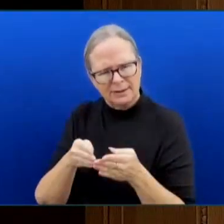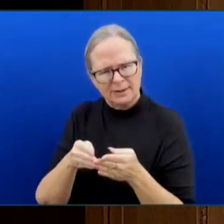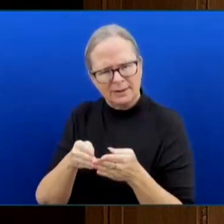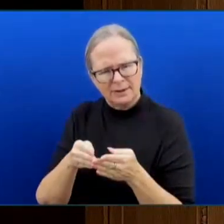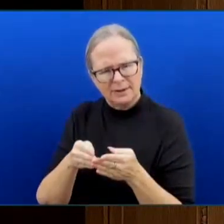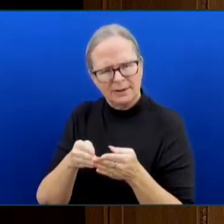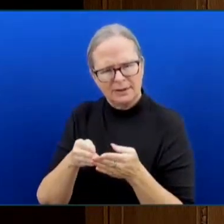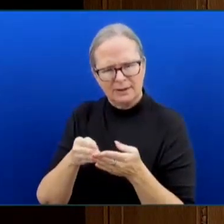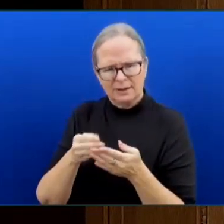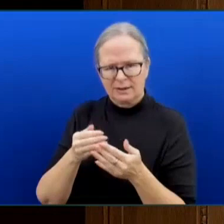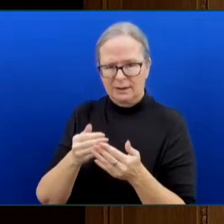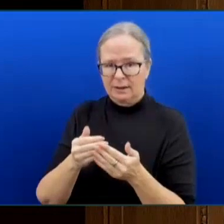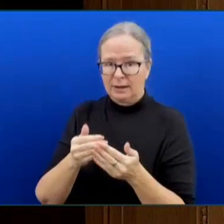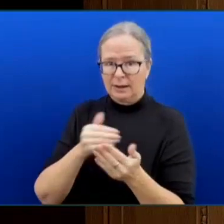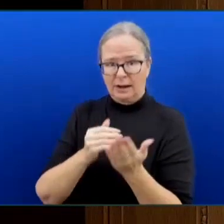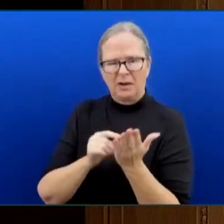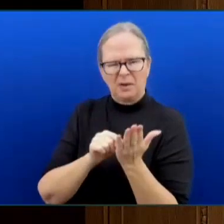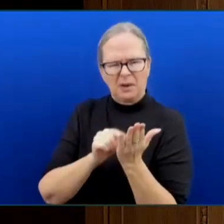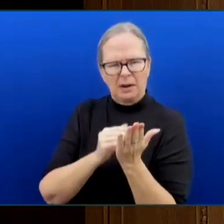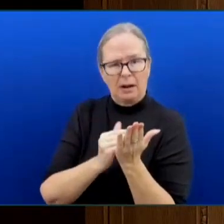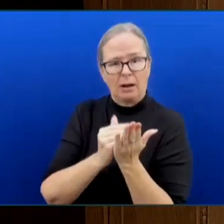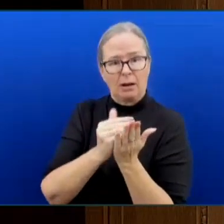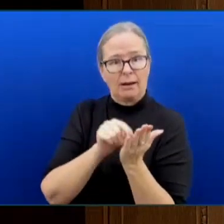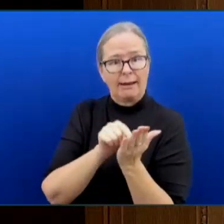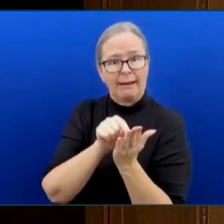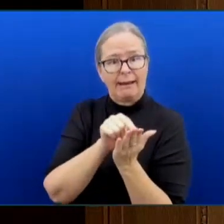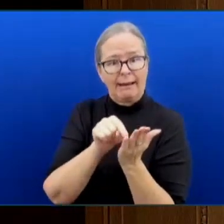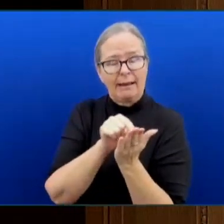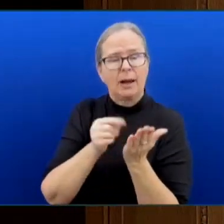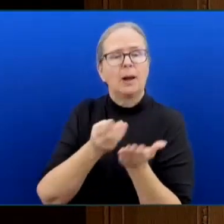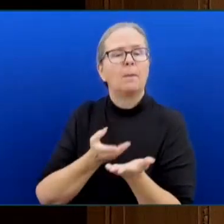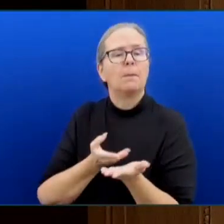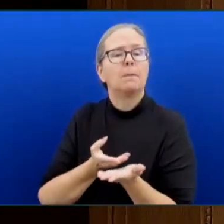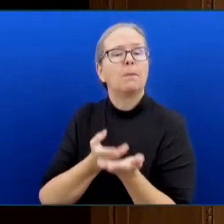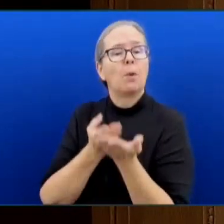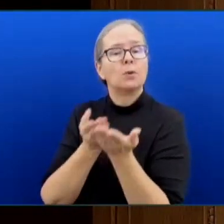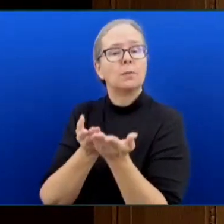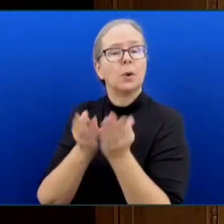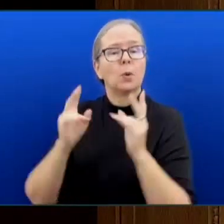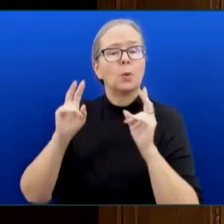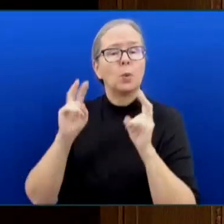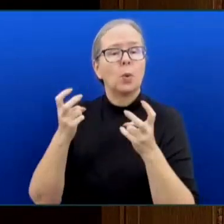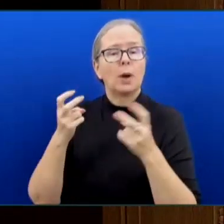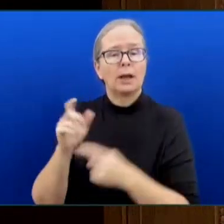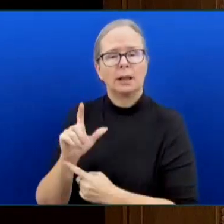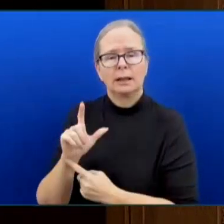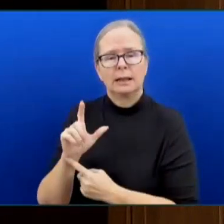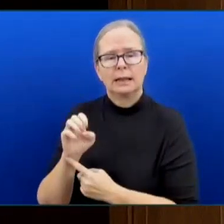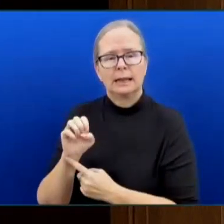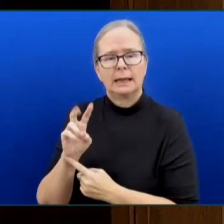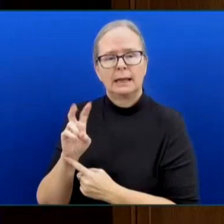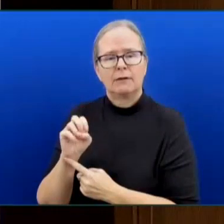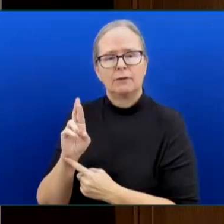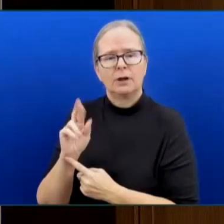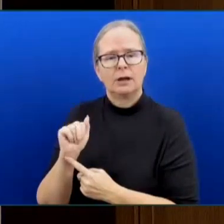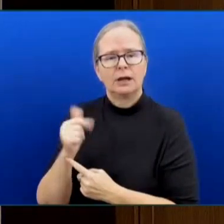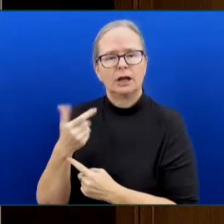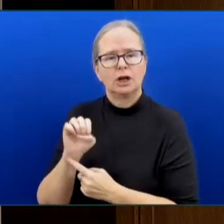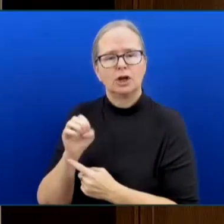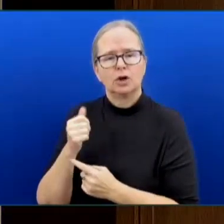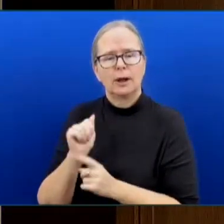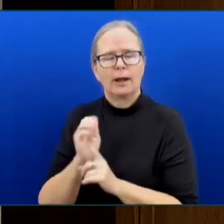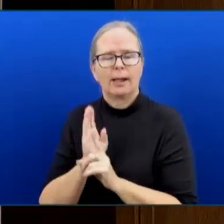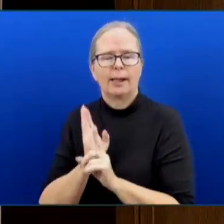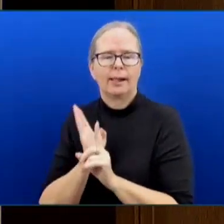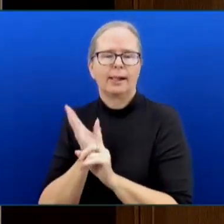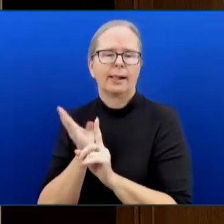it's the quote from the memo, leverage with companies like Fortescue. You're either going to pay BC